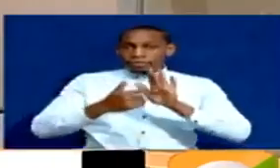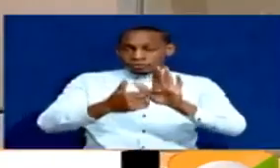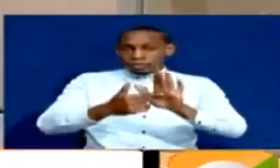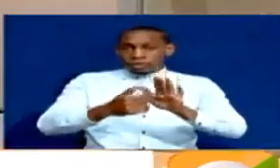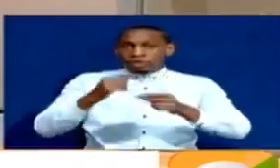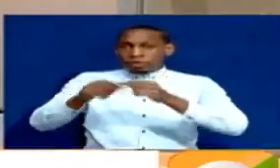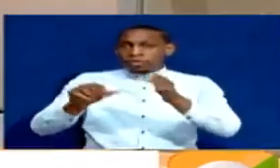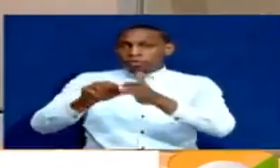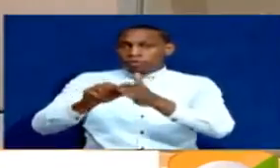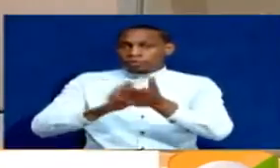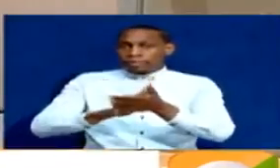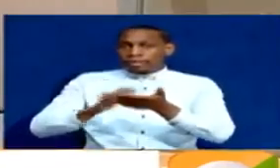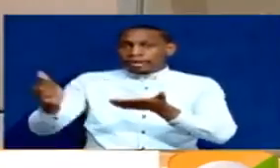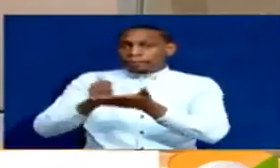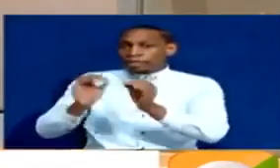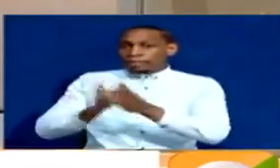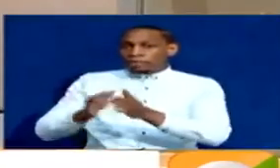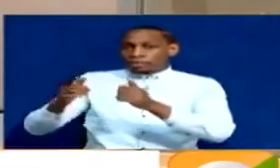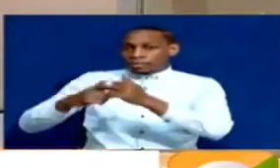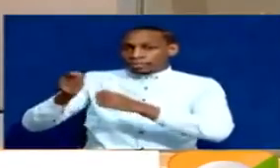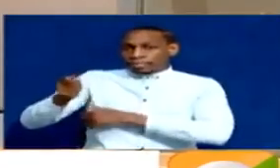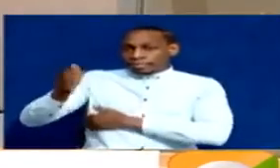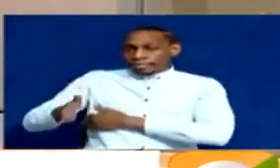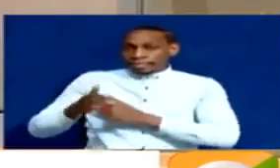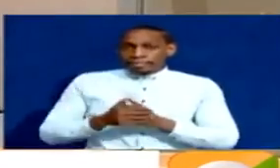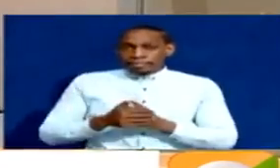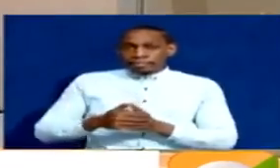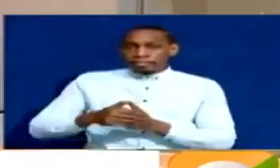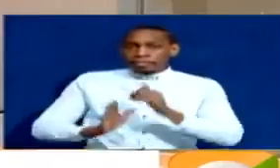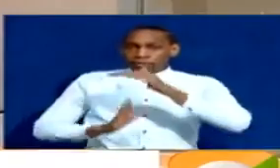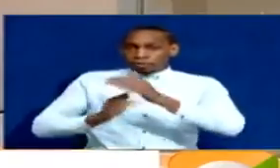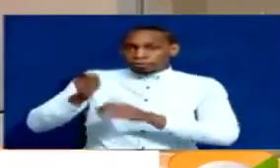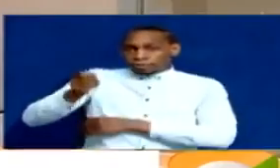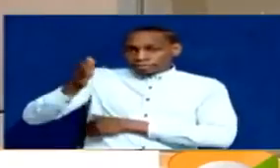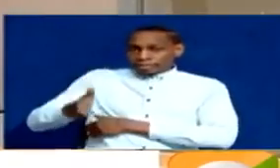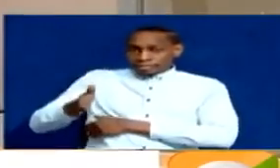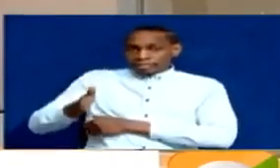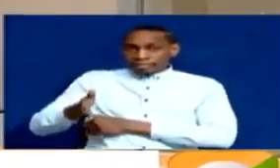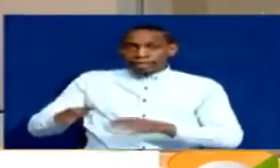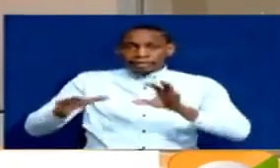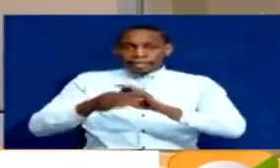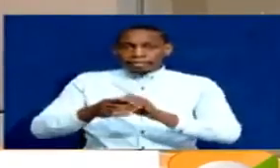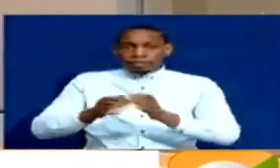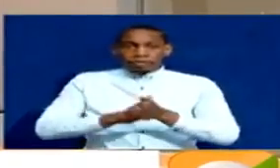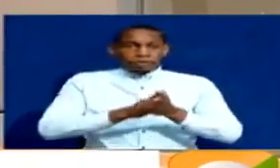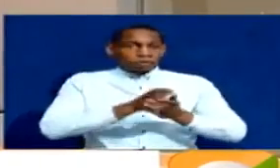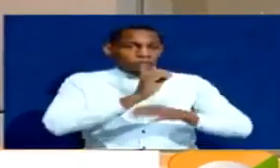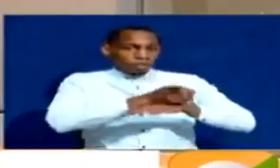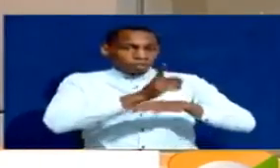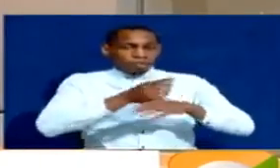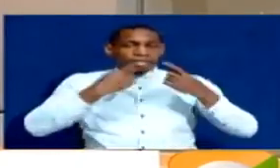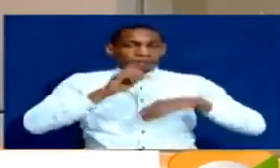the escalating row over the failed appointment of 6 judges. Chief Justice Martha Koome is now drawing the red